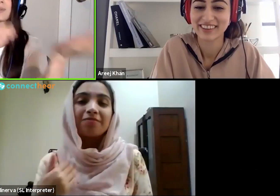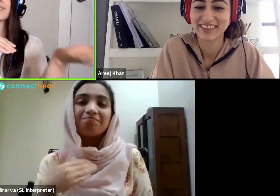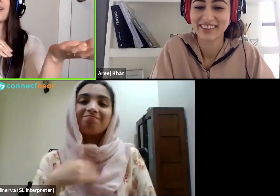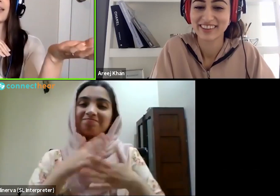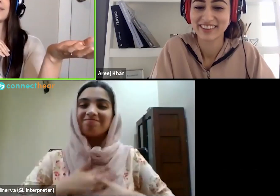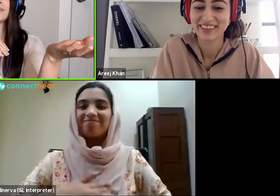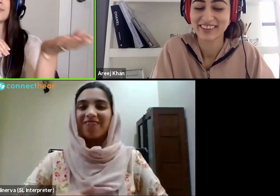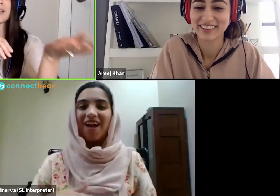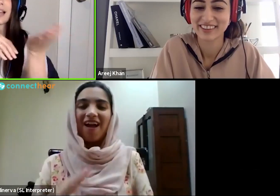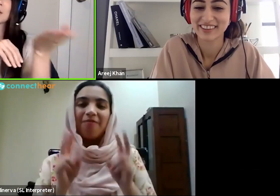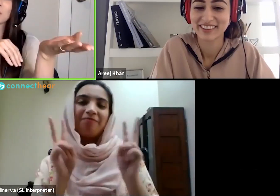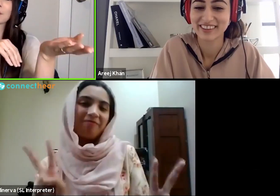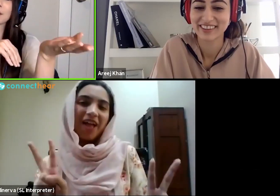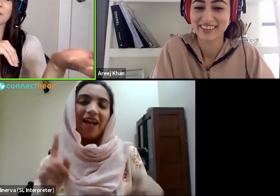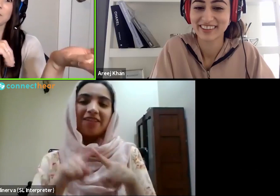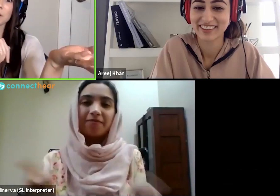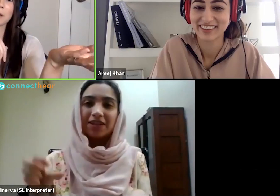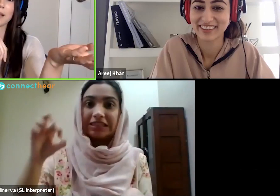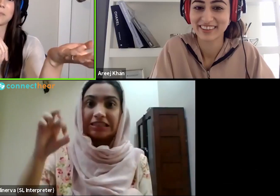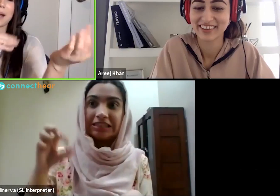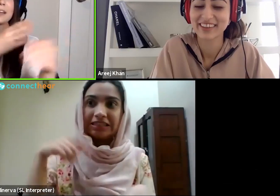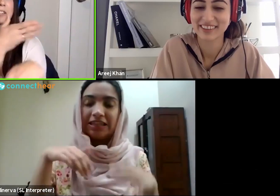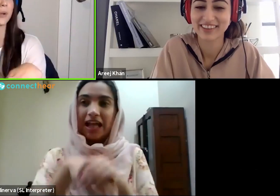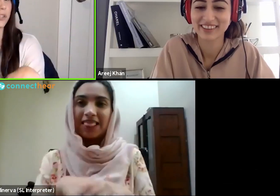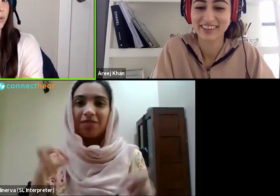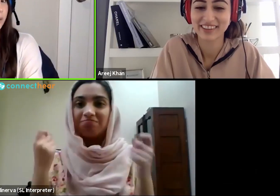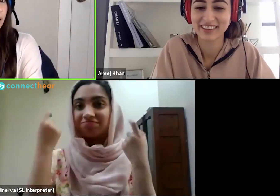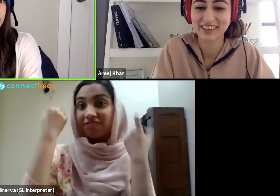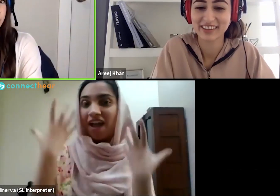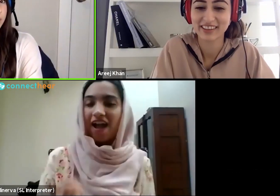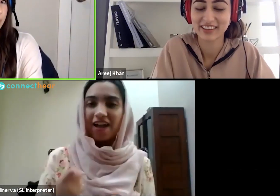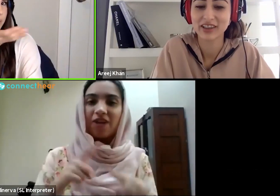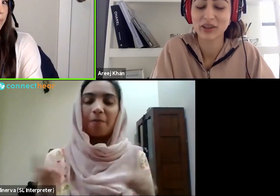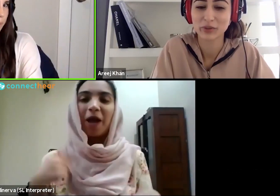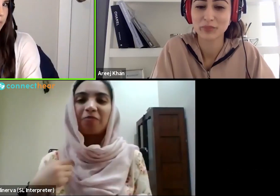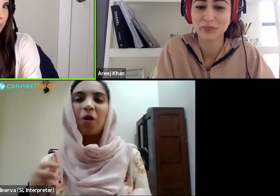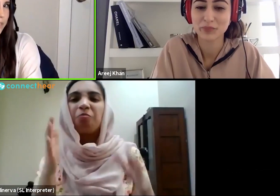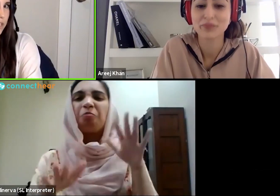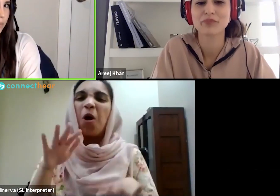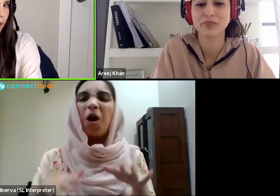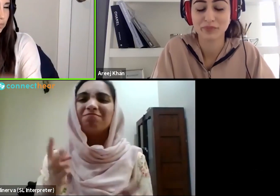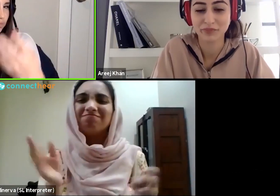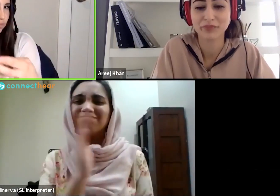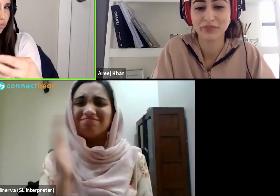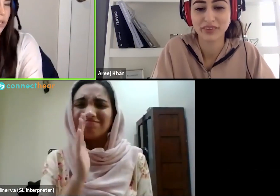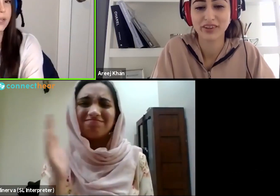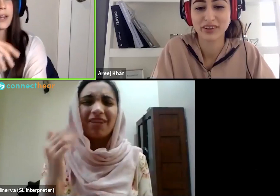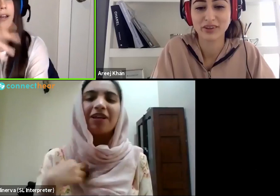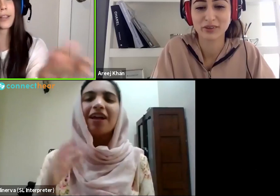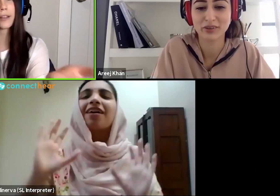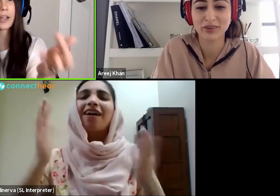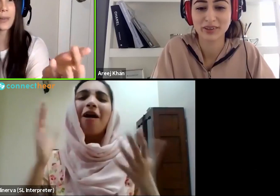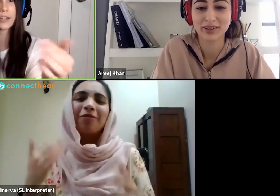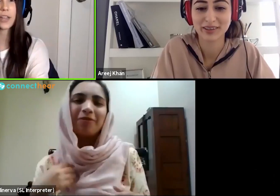where I want to fight because I don't like to have conflict in my life, but I don't want to address the conflict because I want to keep the peace in the relationship. So